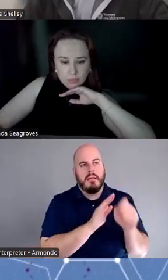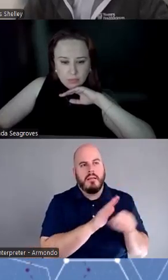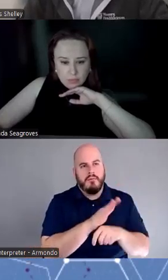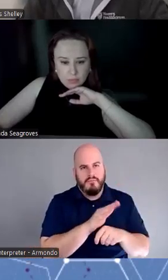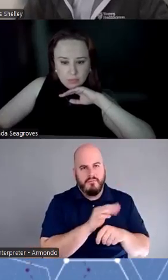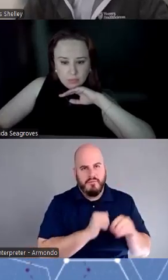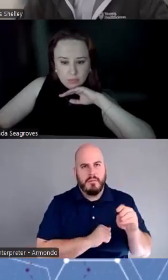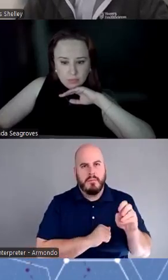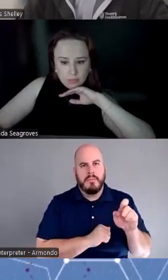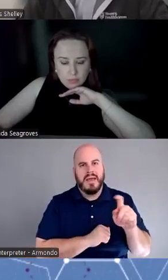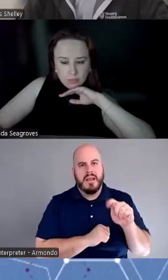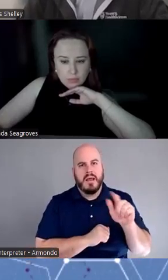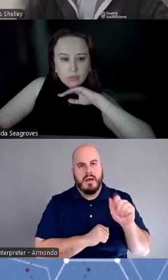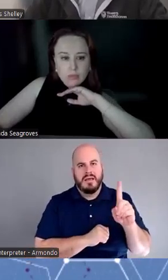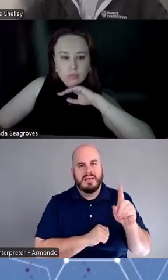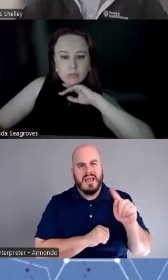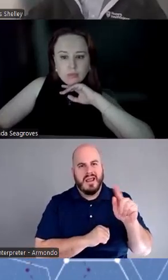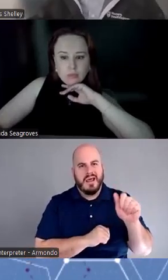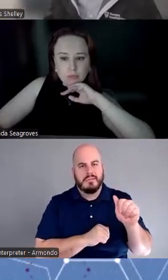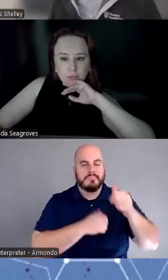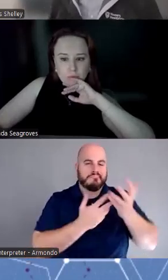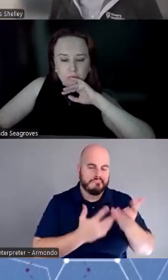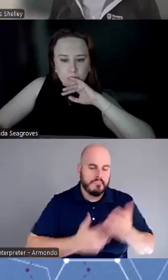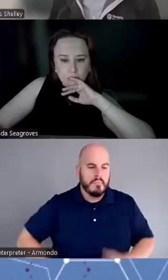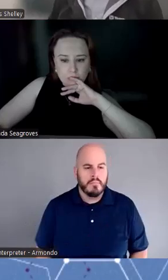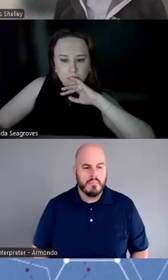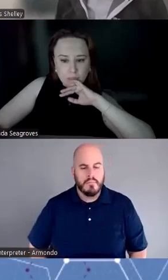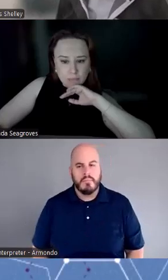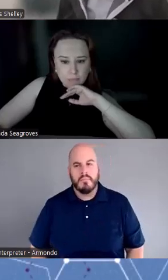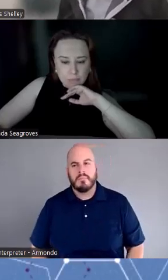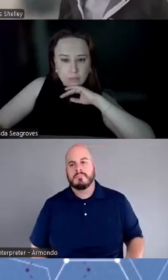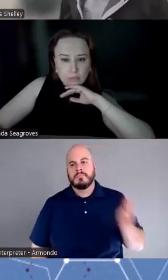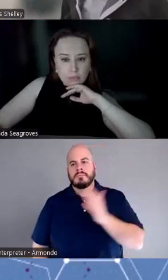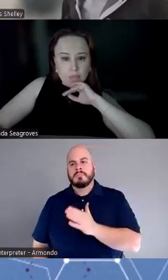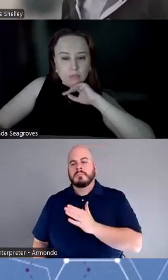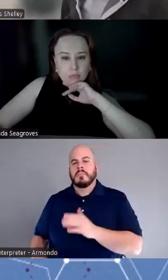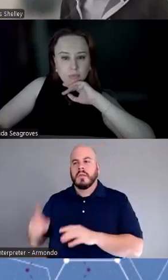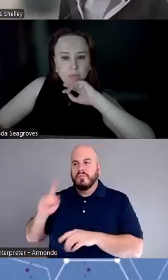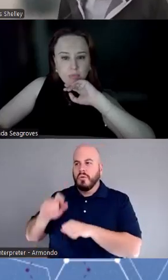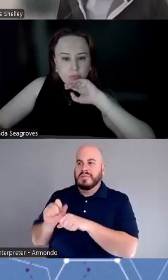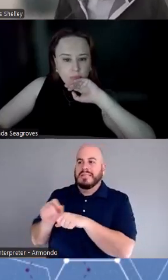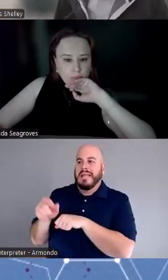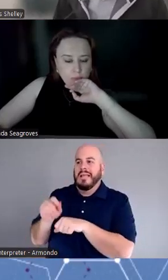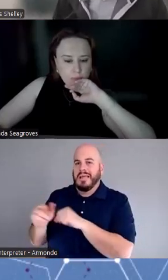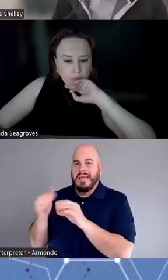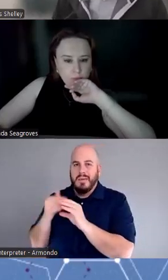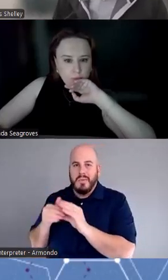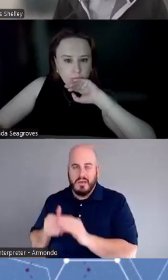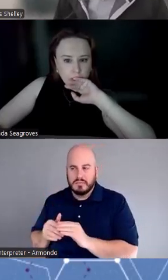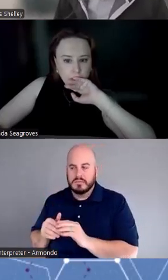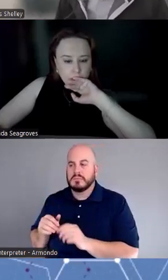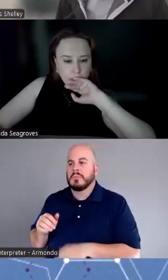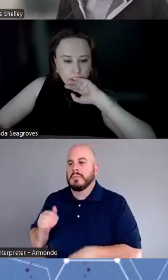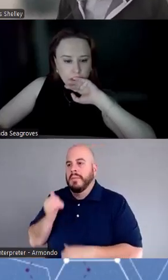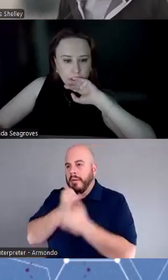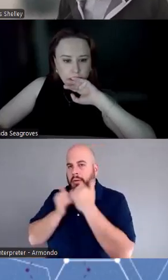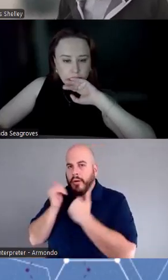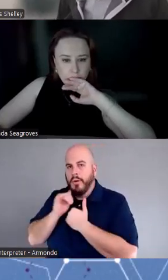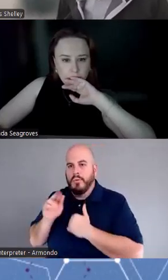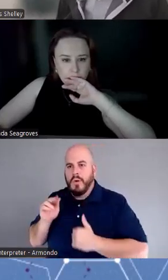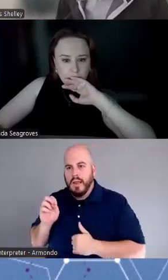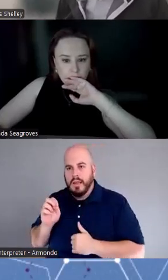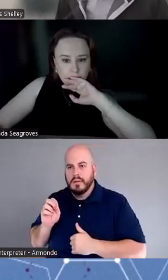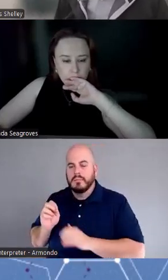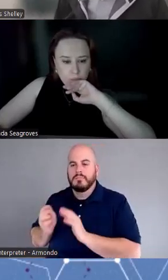work. And then error rates, I mean, in terms of sending emails, it's running its